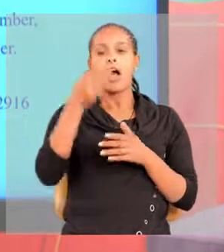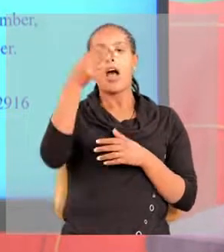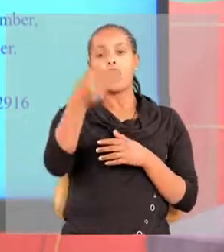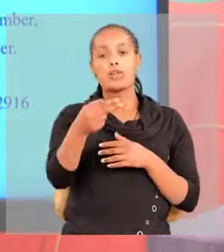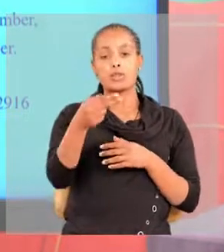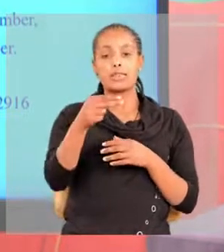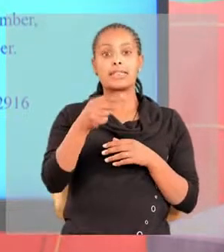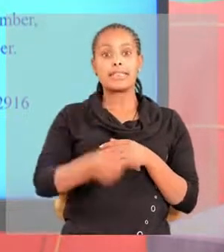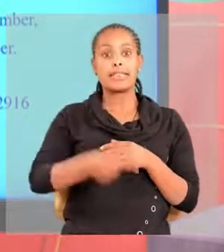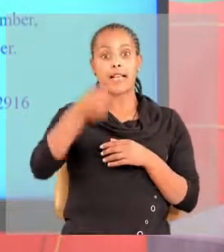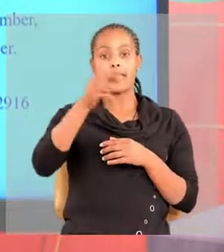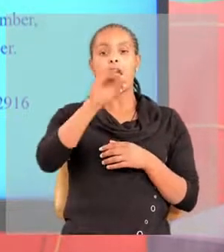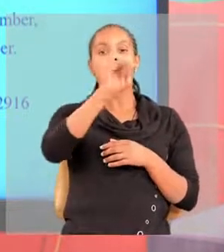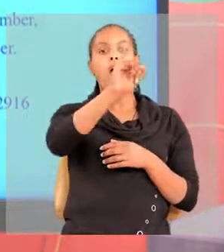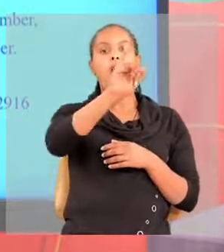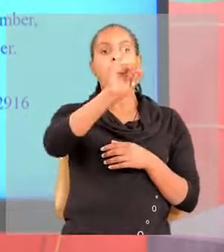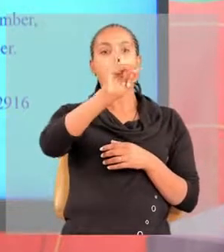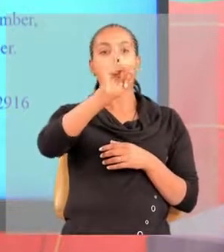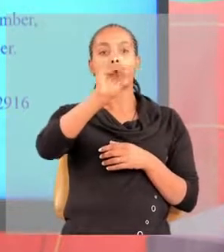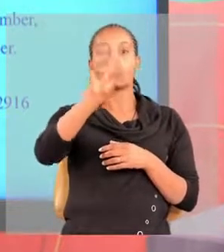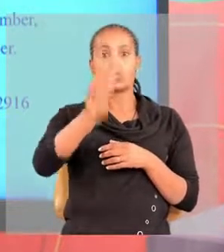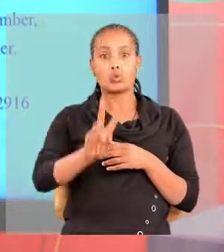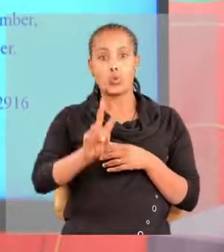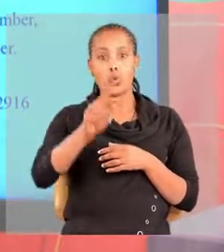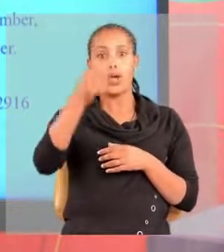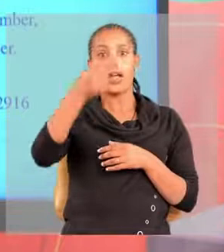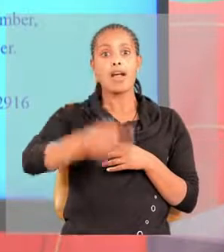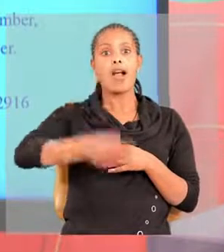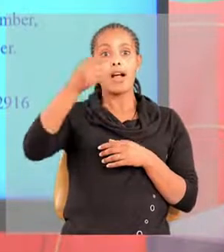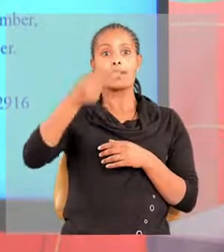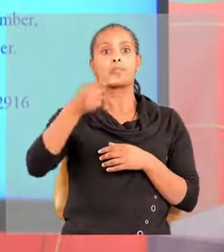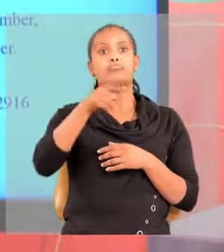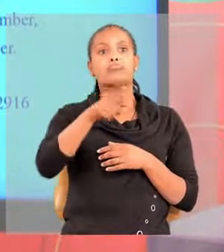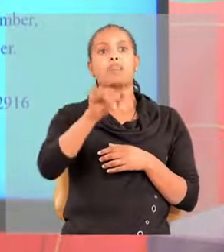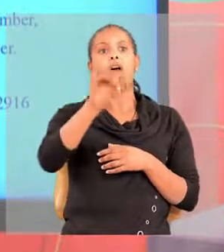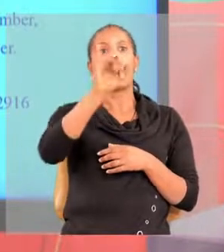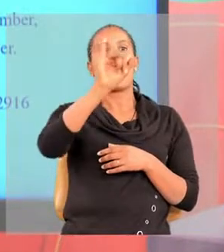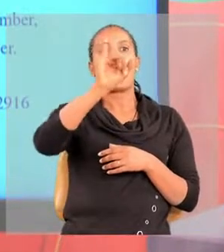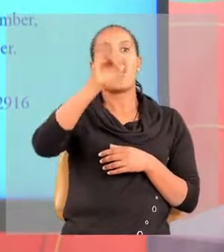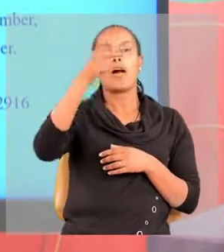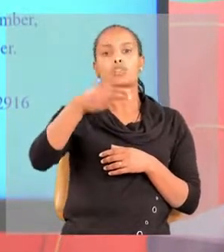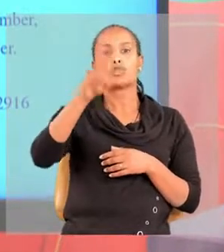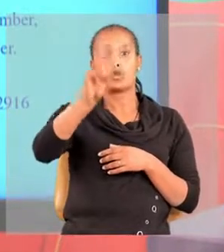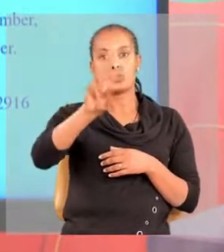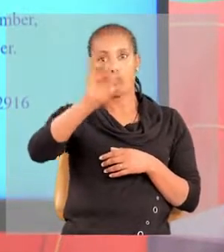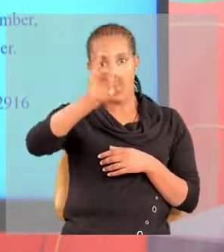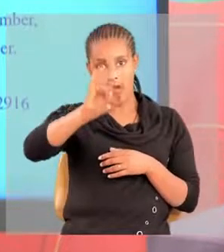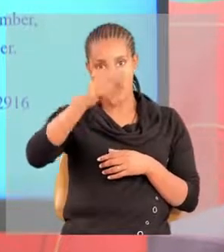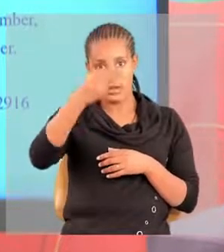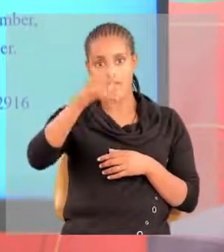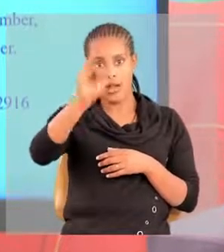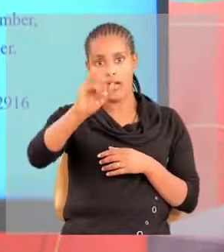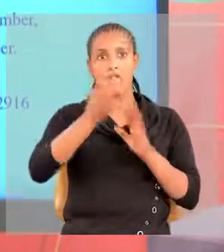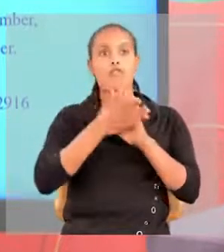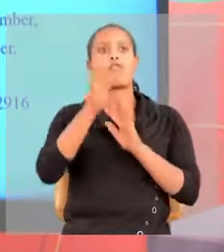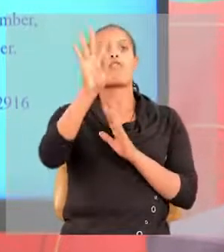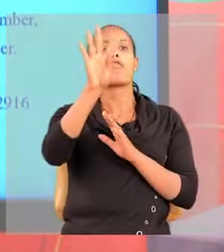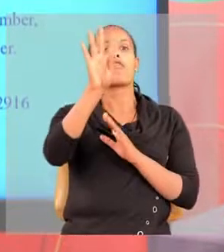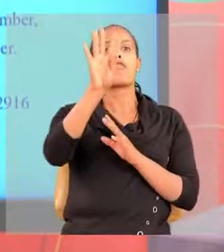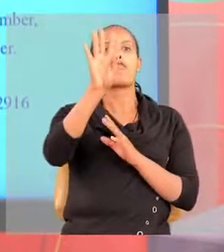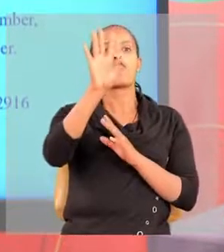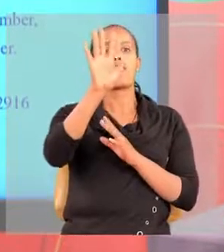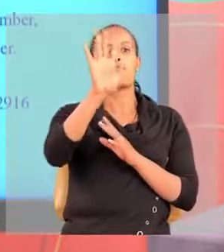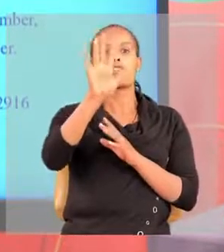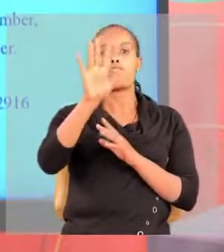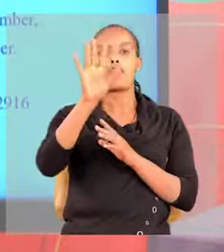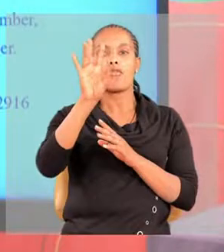Hydrogen gas plus I2 gas in equilibrium with hydrogen iodide gas. Kc for this reaction is 54.